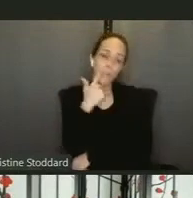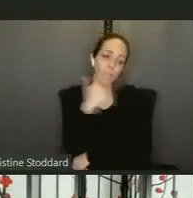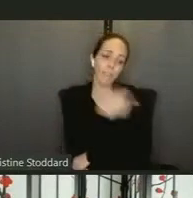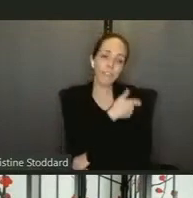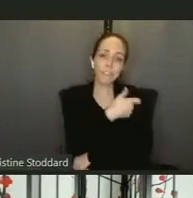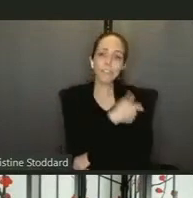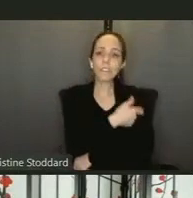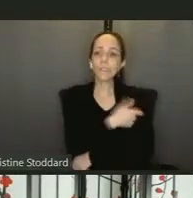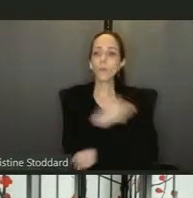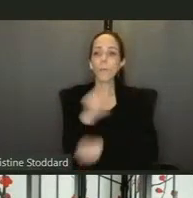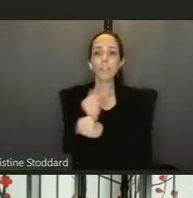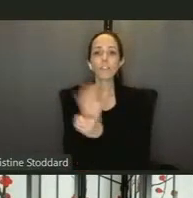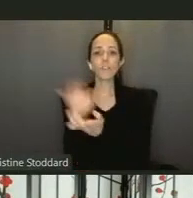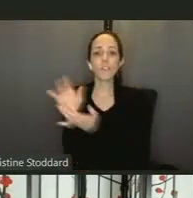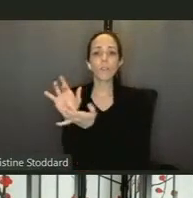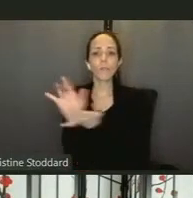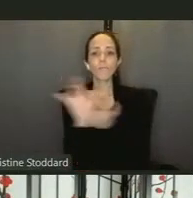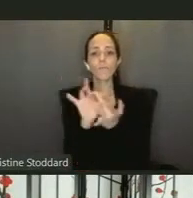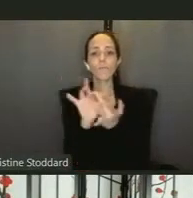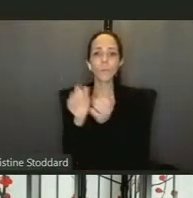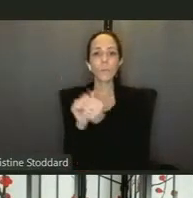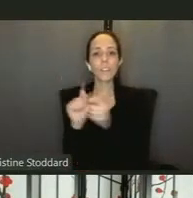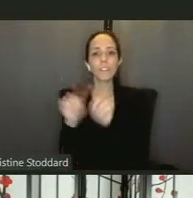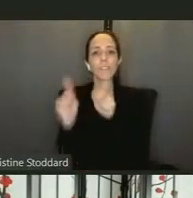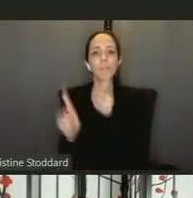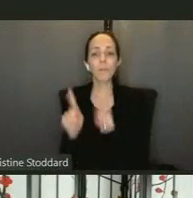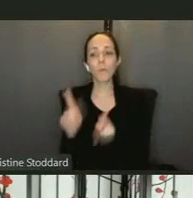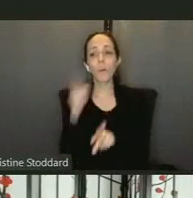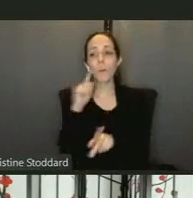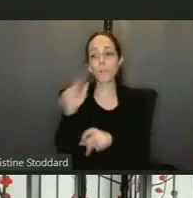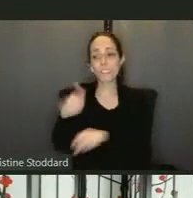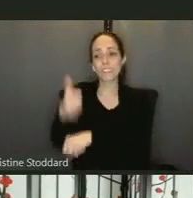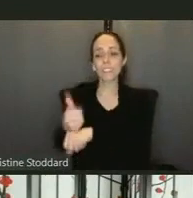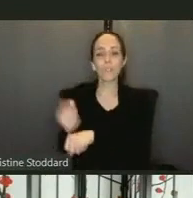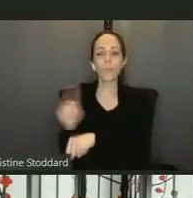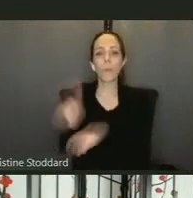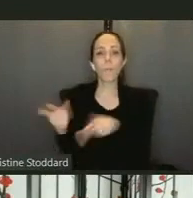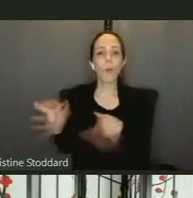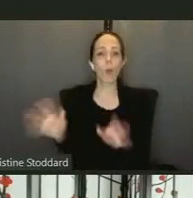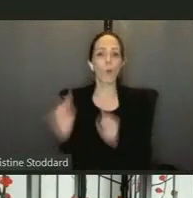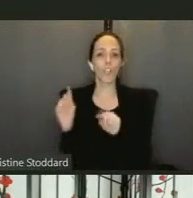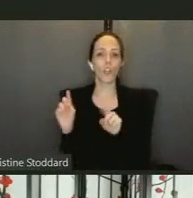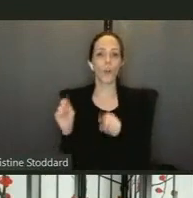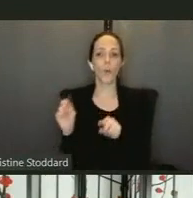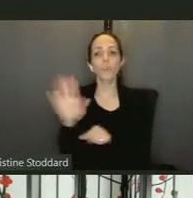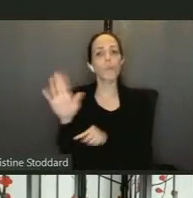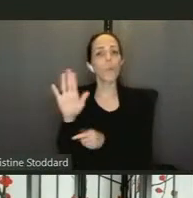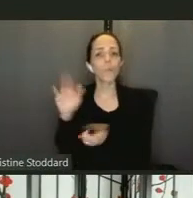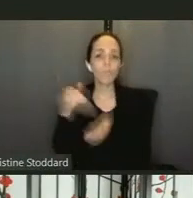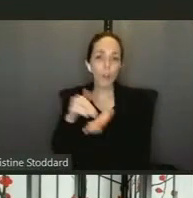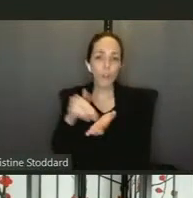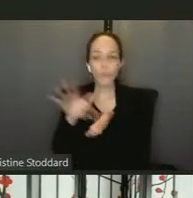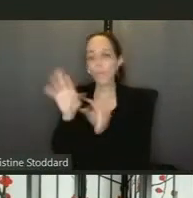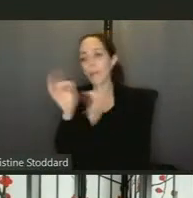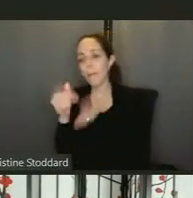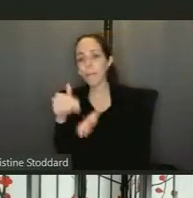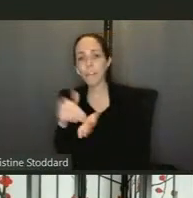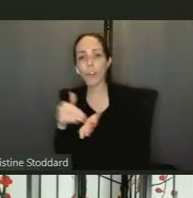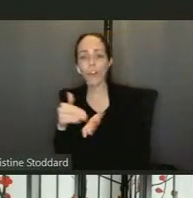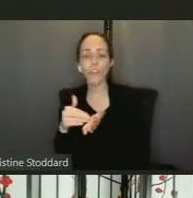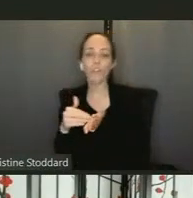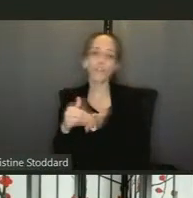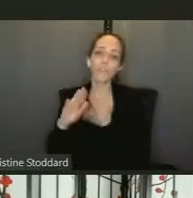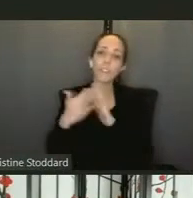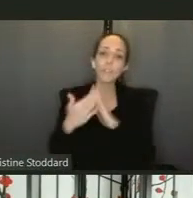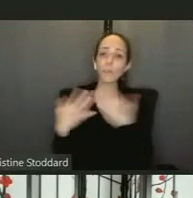within places that people already go and trust. So right now we're beginning to talk to FQHCs and community